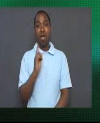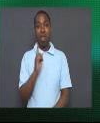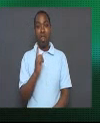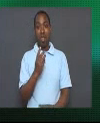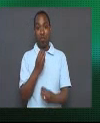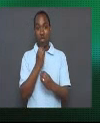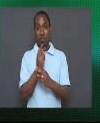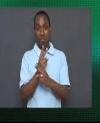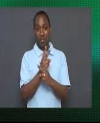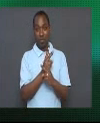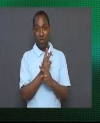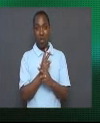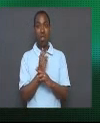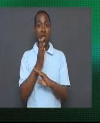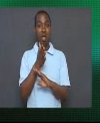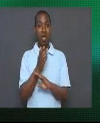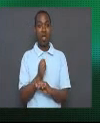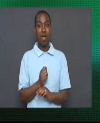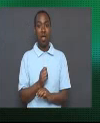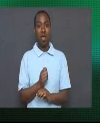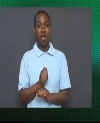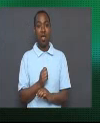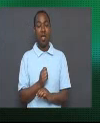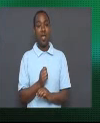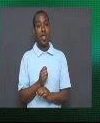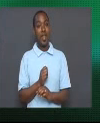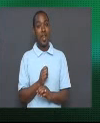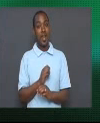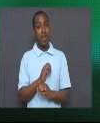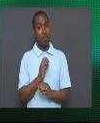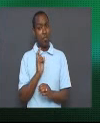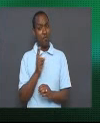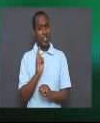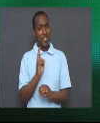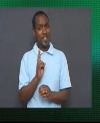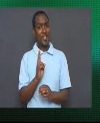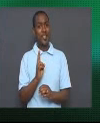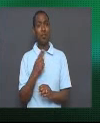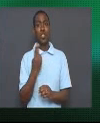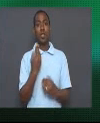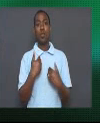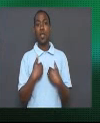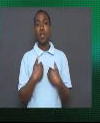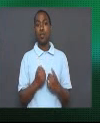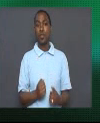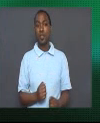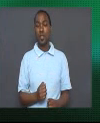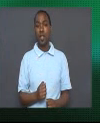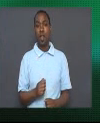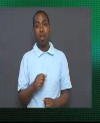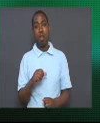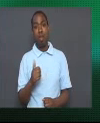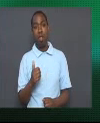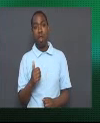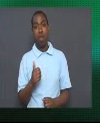Once the preserved food has been opened, it should be eaten quickly. If there is